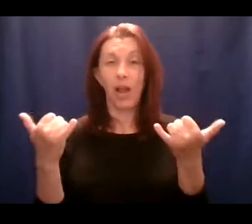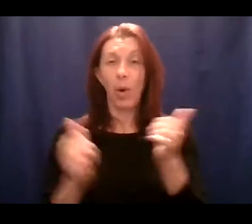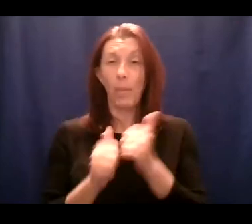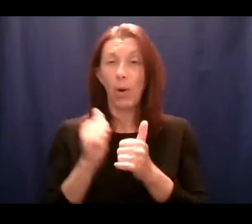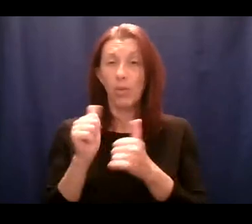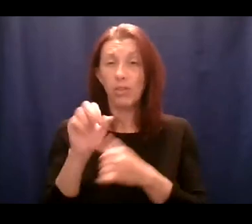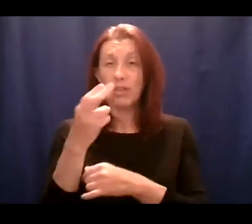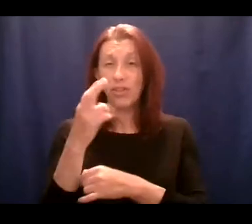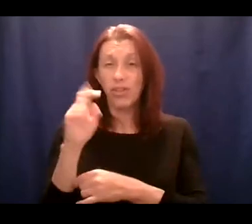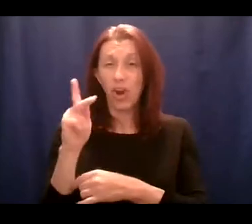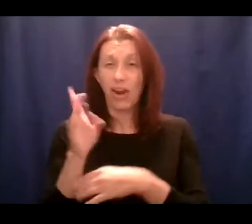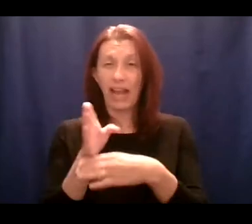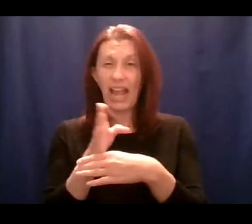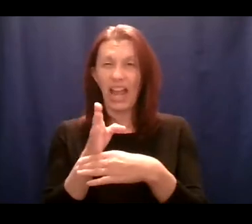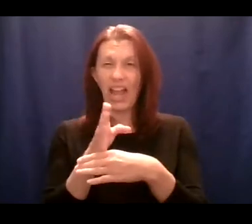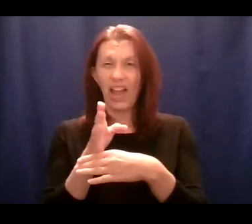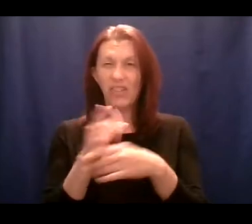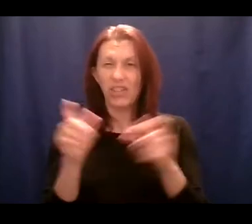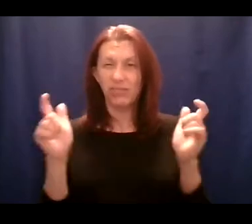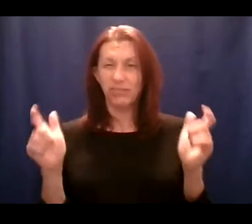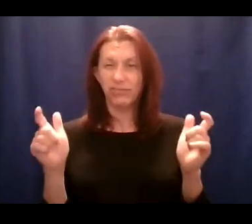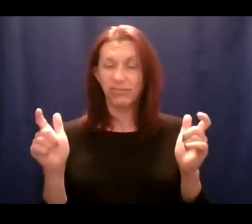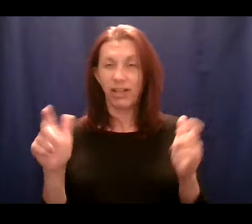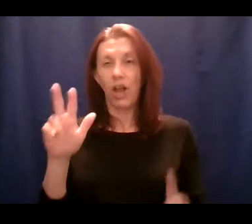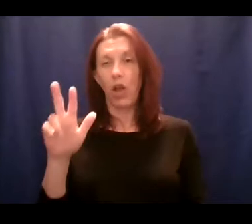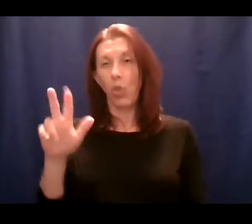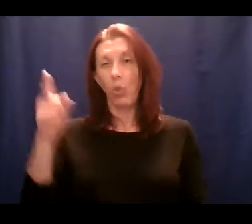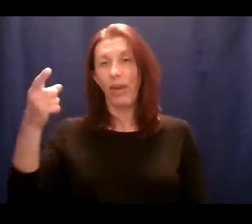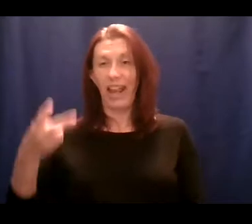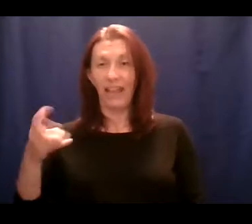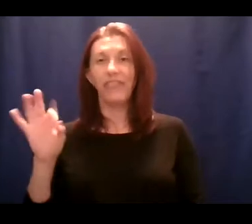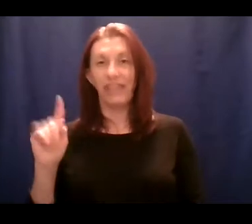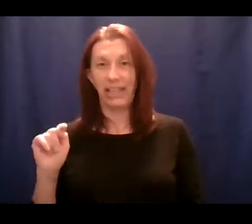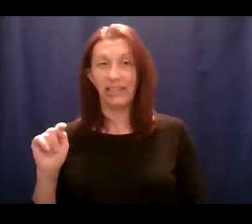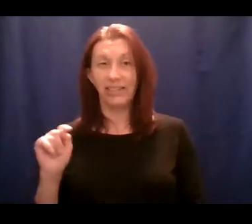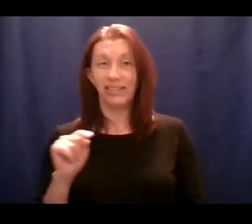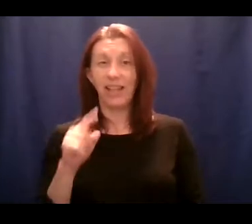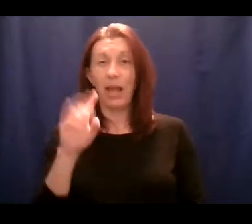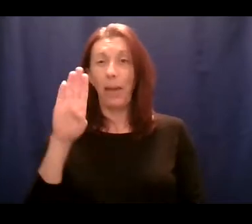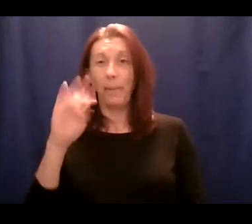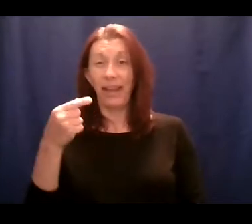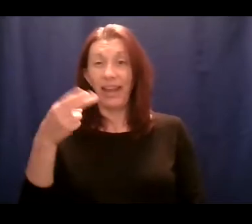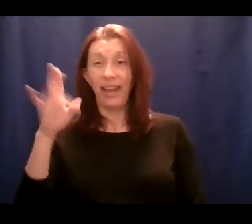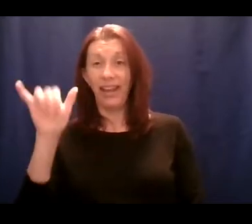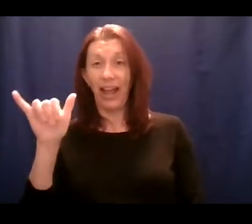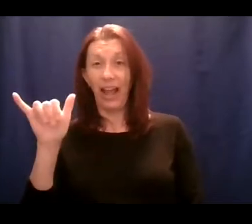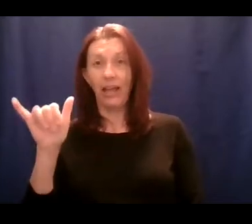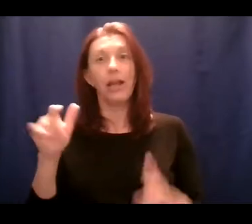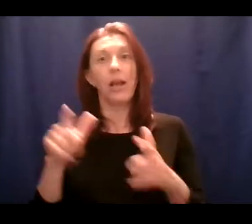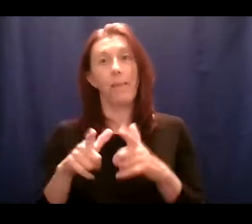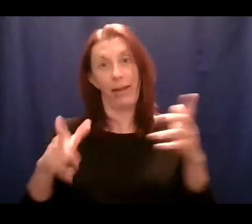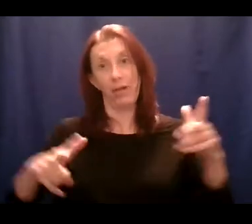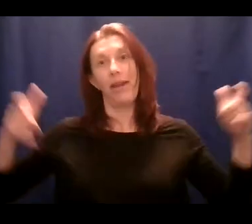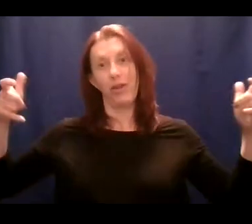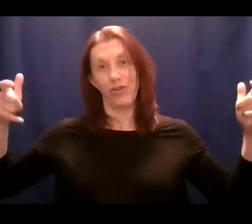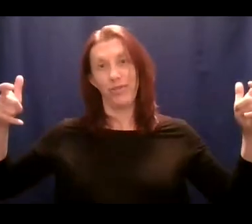around 3.5 feet. Big Eye is much bigger than that. So more than 60% of all sharks in the